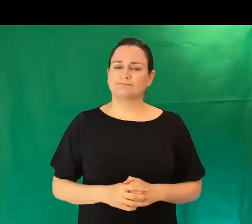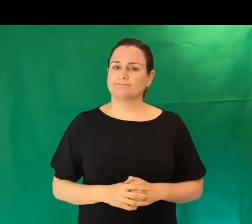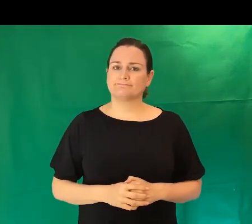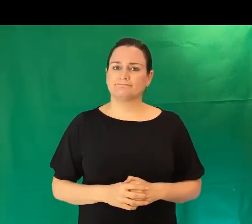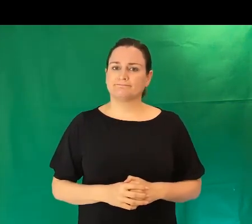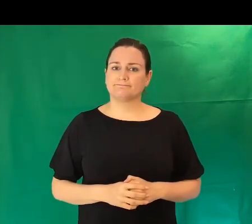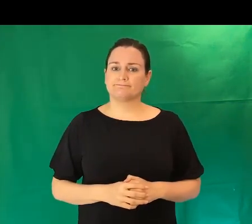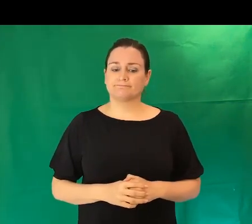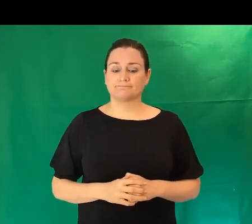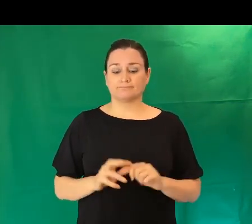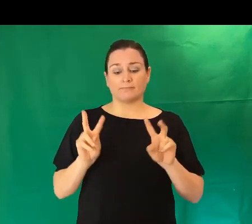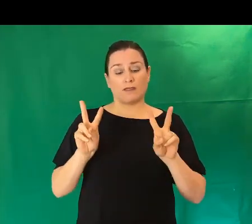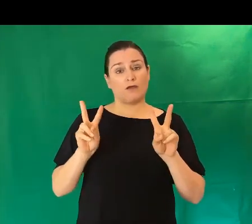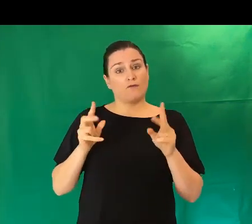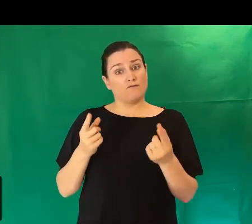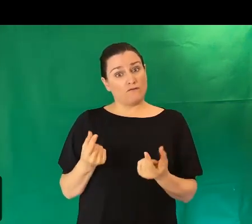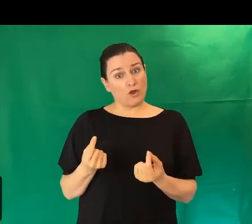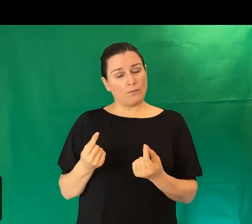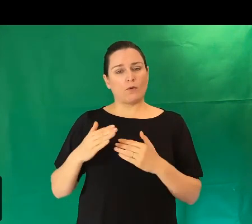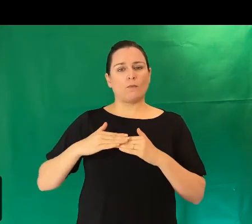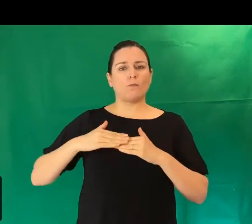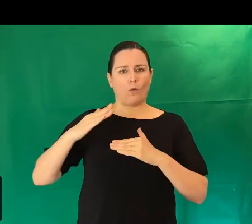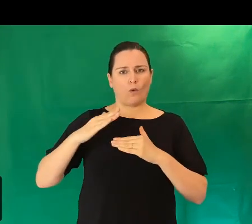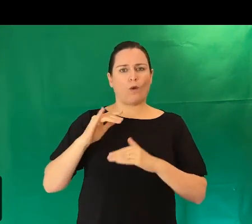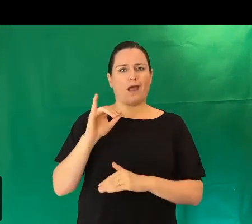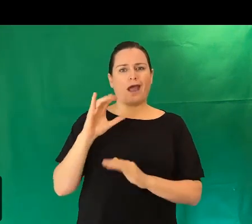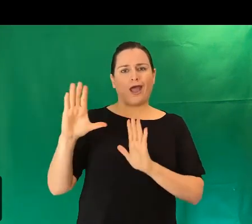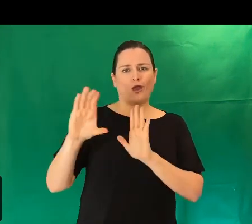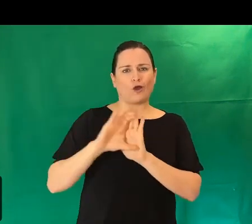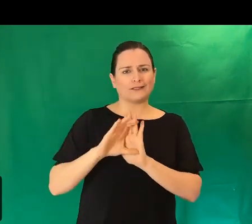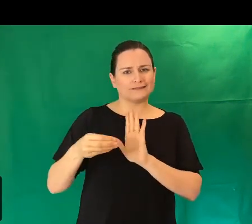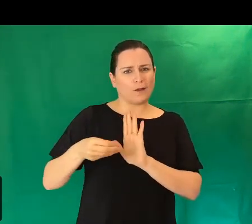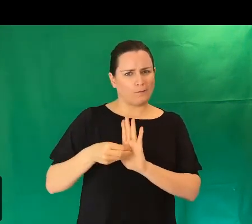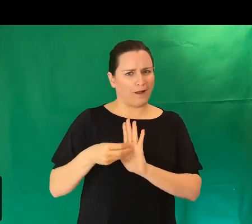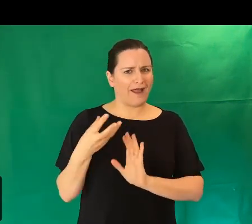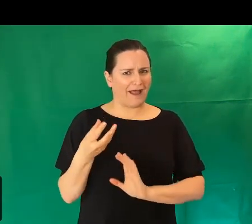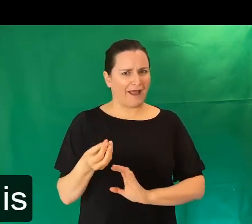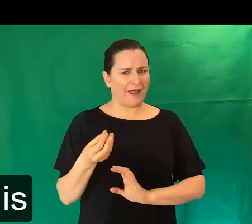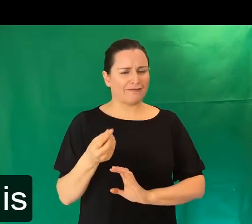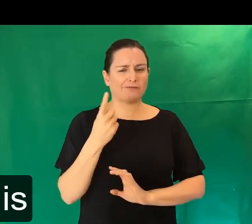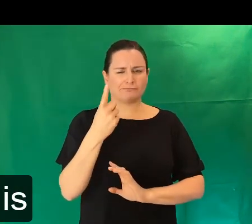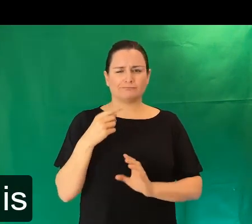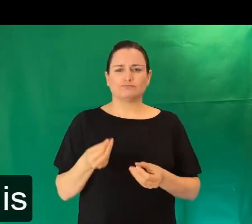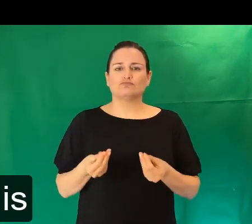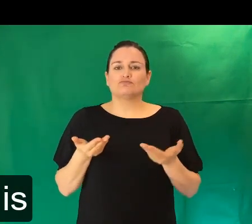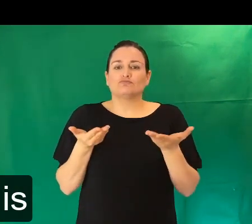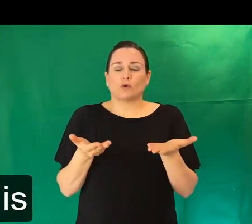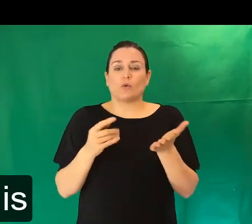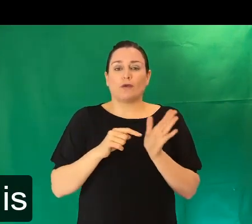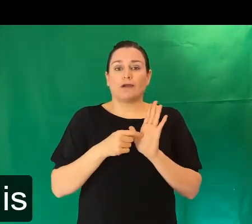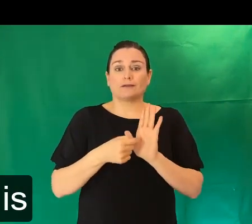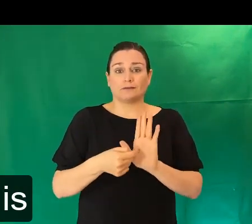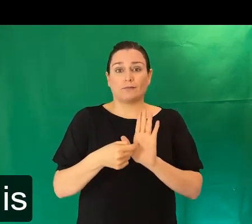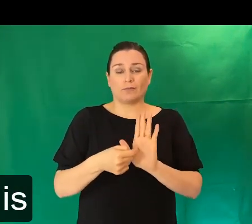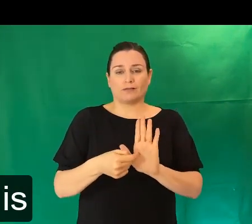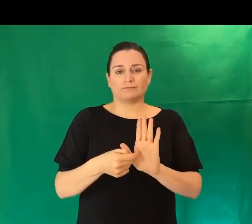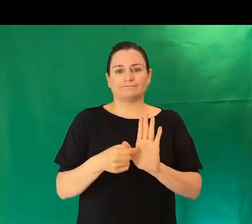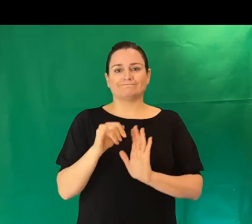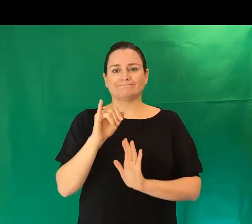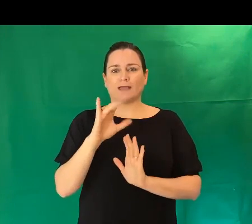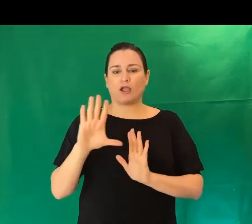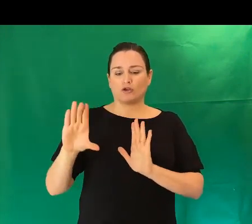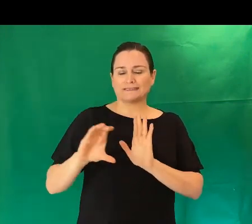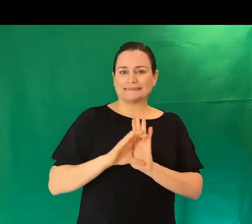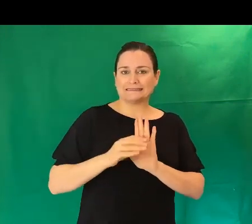There's more iconicity in verbs, which is an interesting aspect. And I'm now going to show you an example of where there is